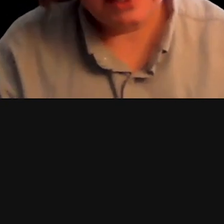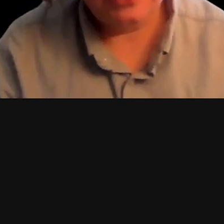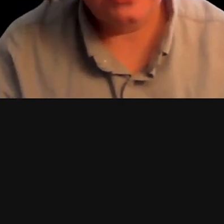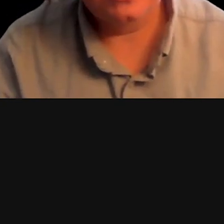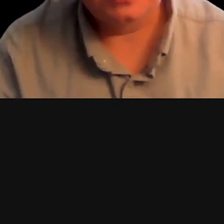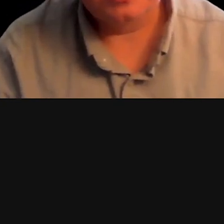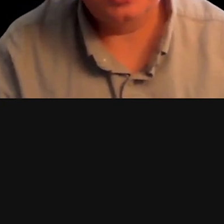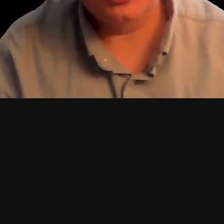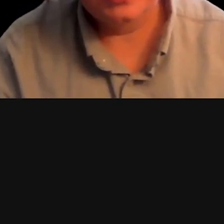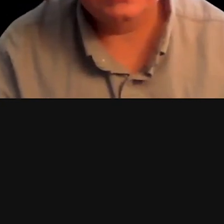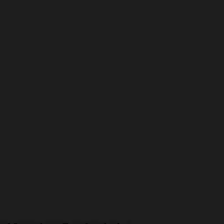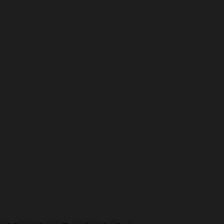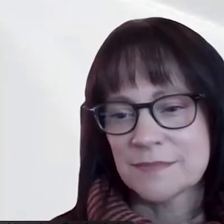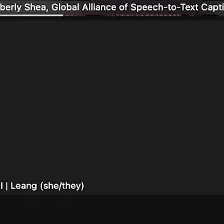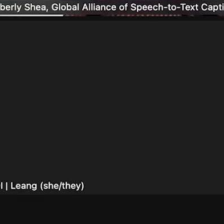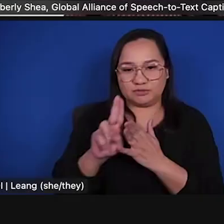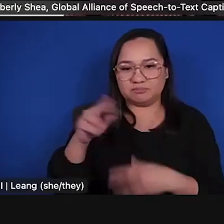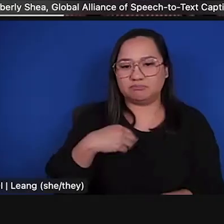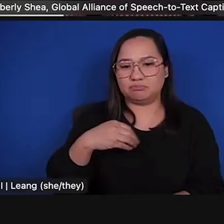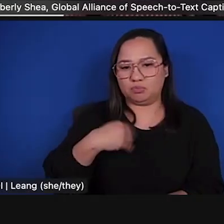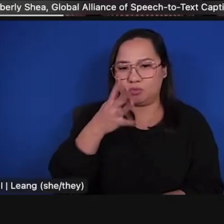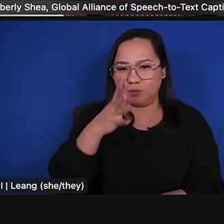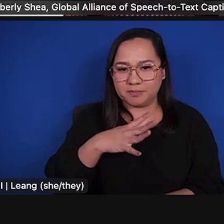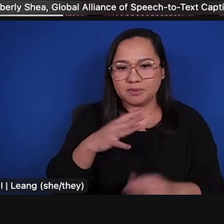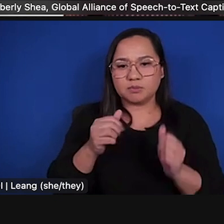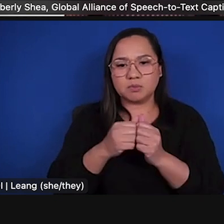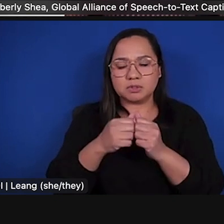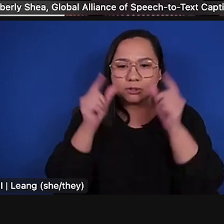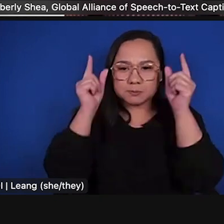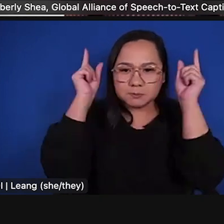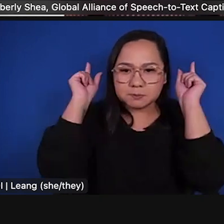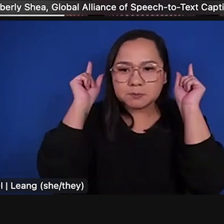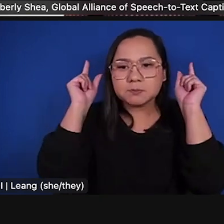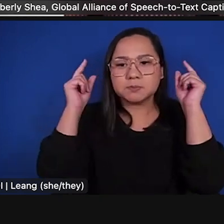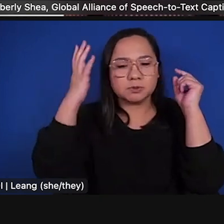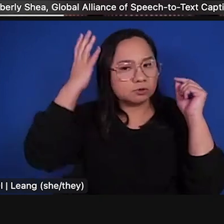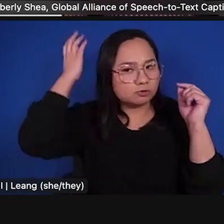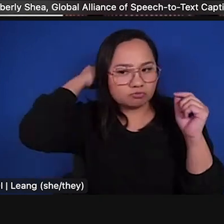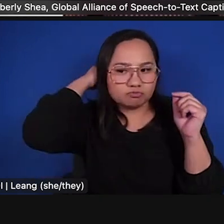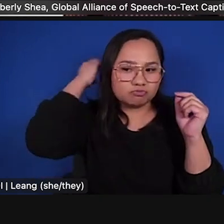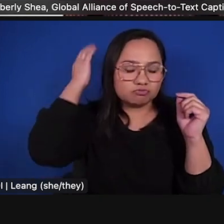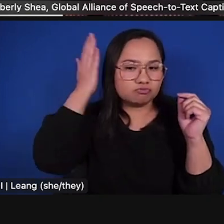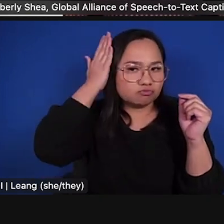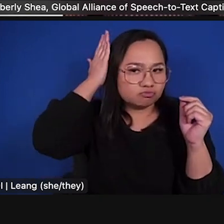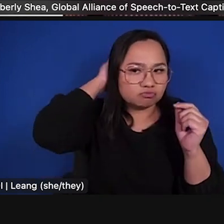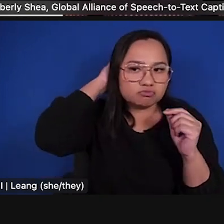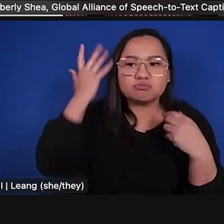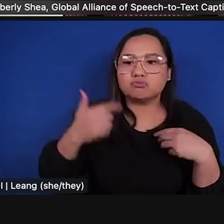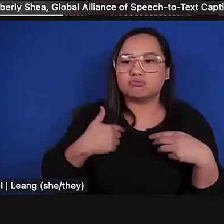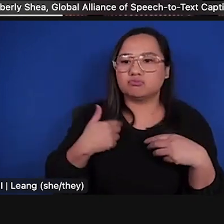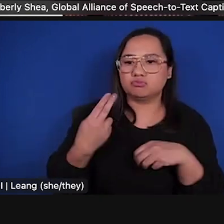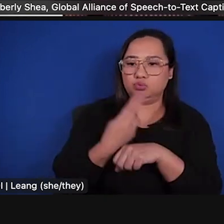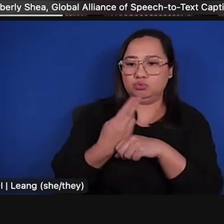mostly short hair, some pulled to the side. And I am wearing a gray button-up shirt with a black background.